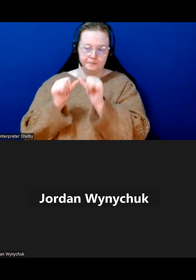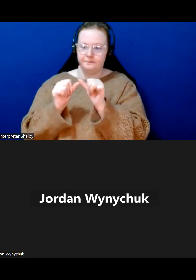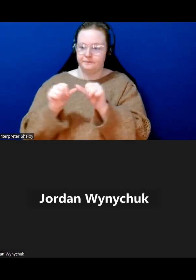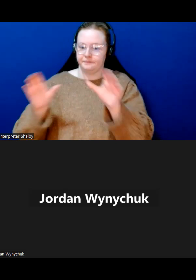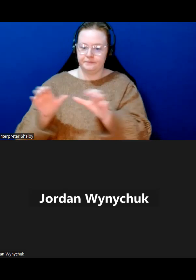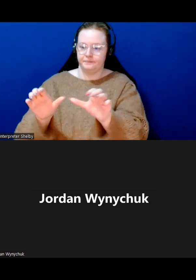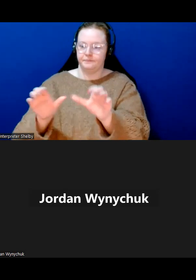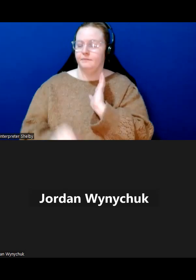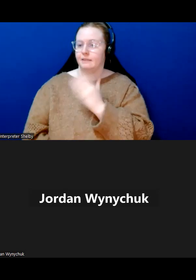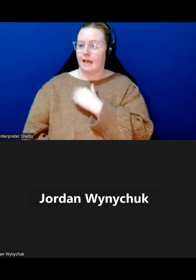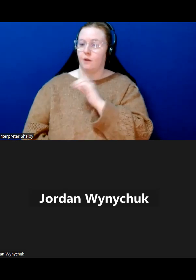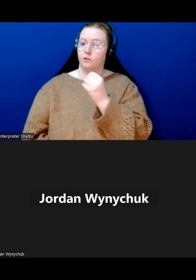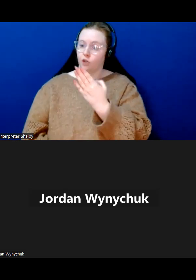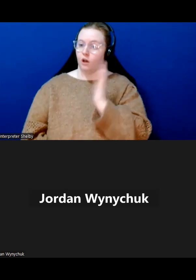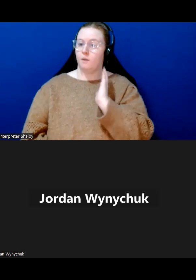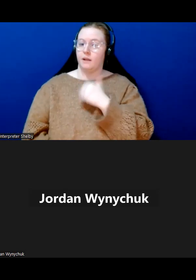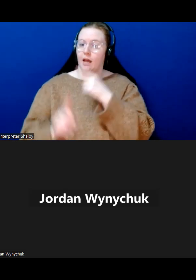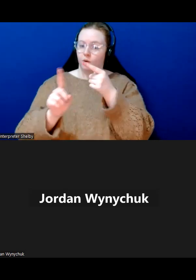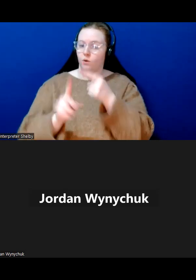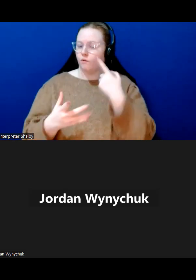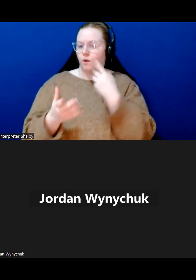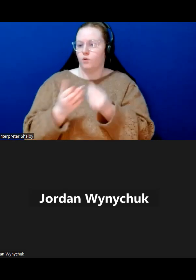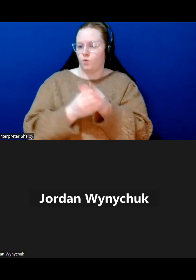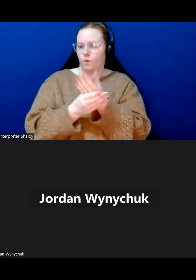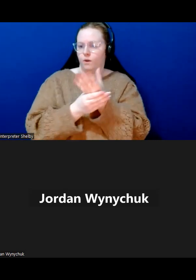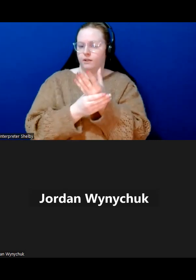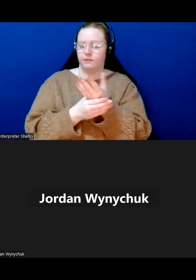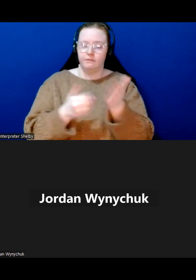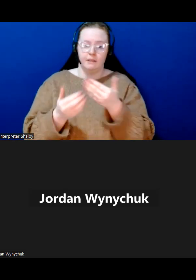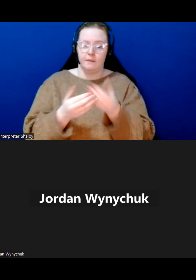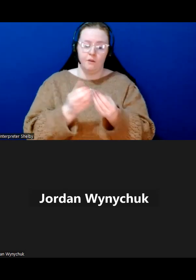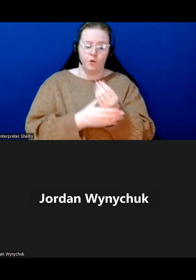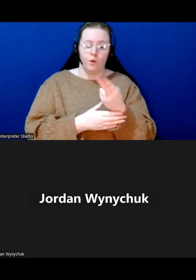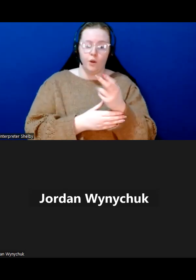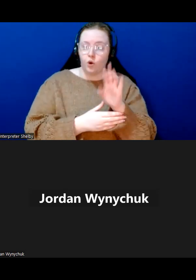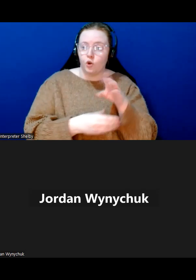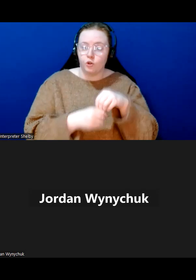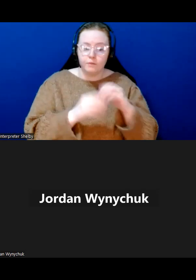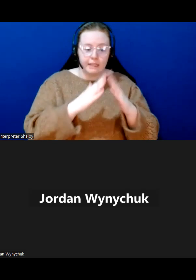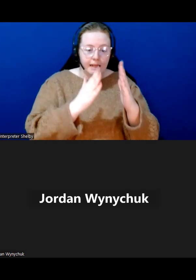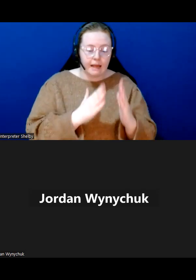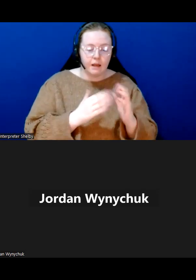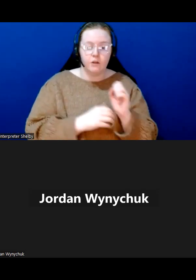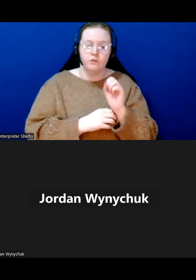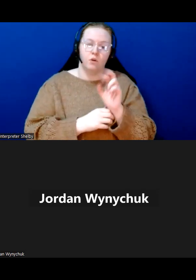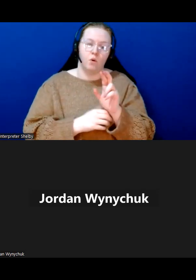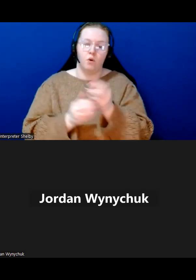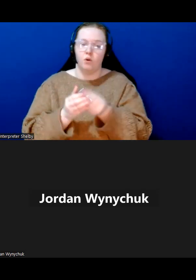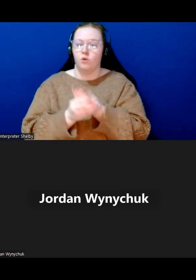job and our goal is to help you grow. And whether that's growing herbs in your countertops, or it's